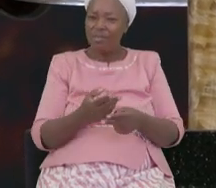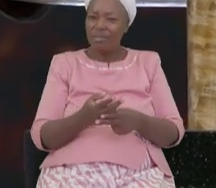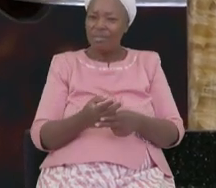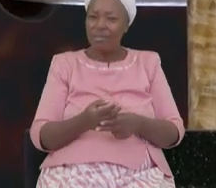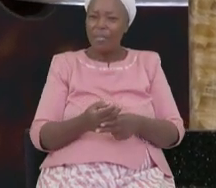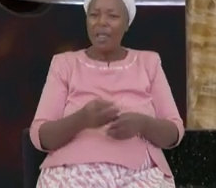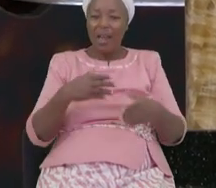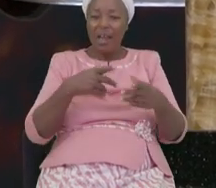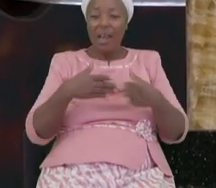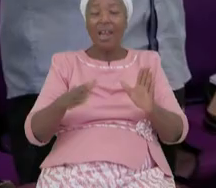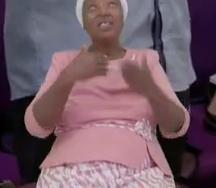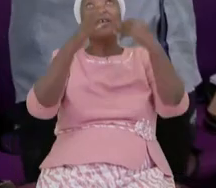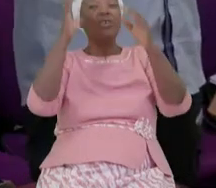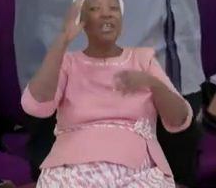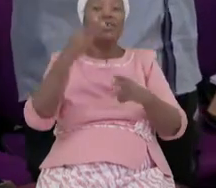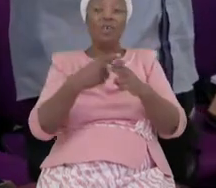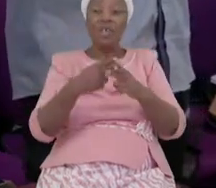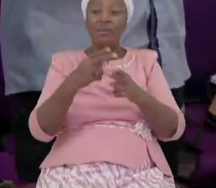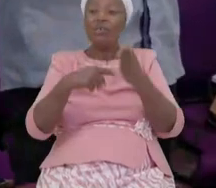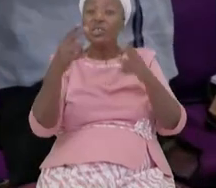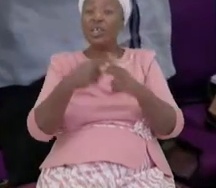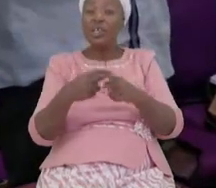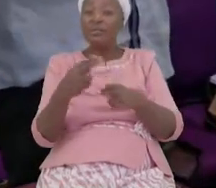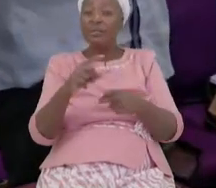Let heaven hear your name. What's your name?